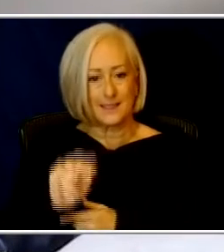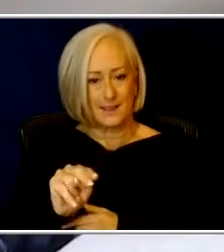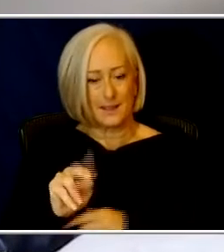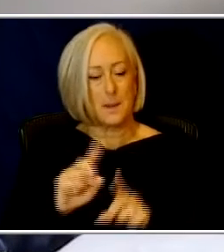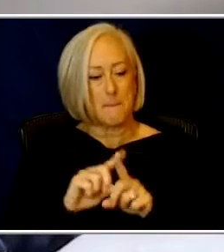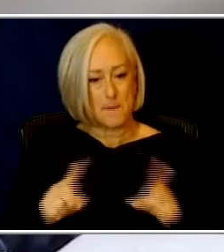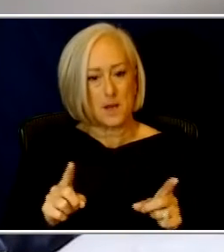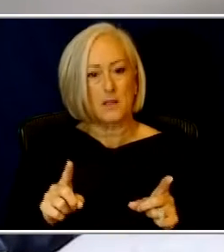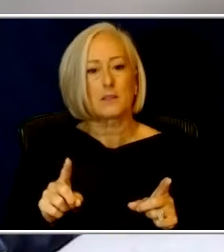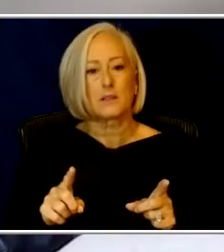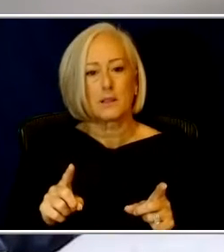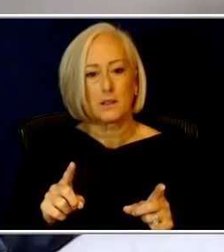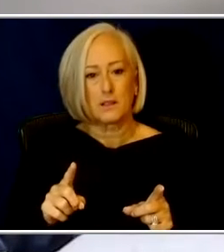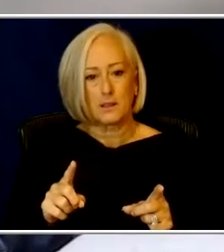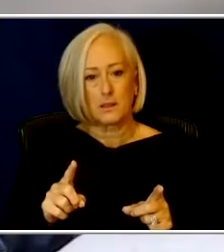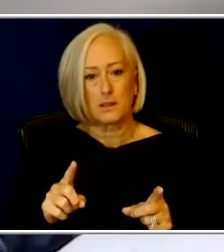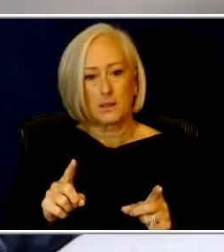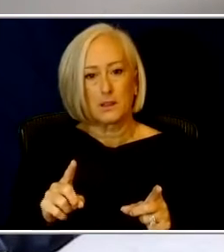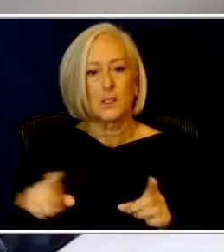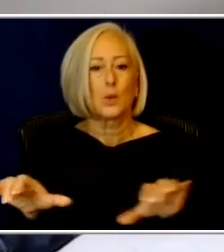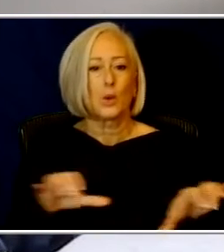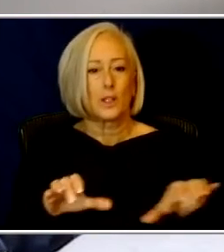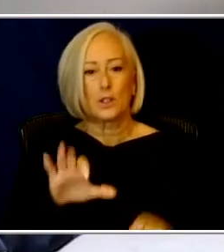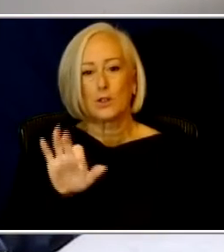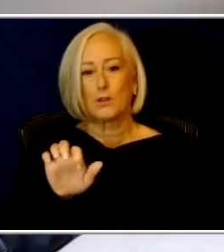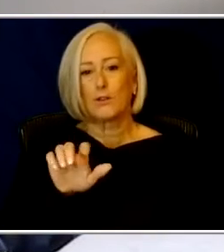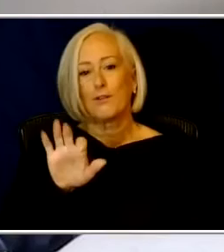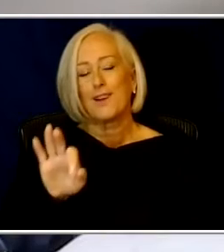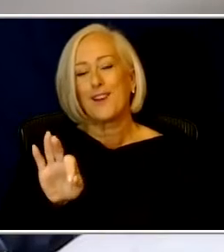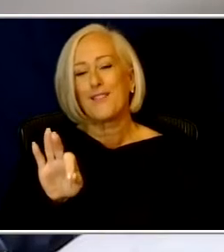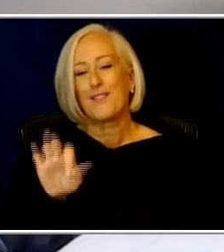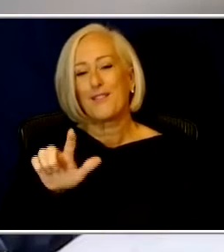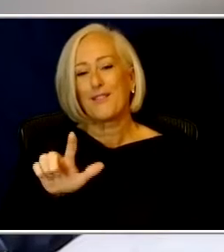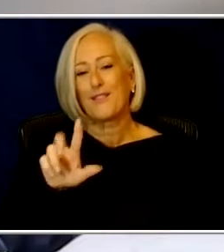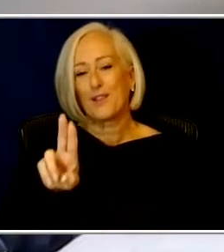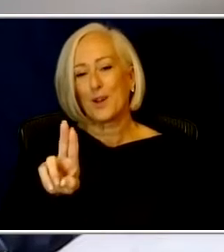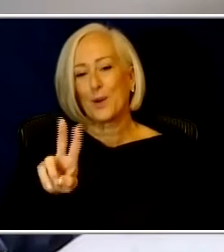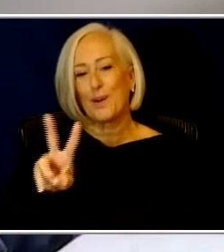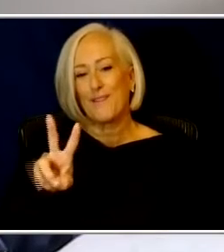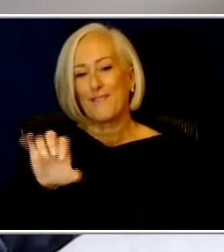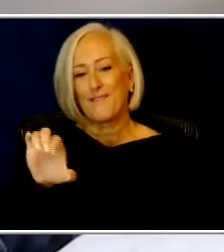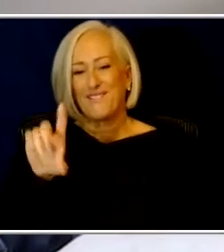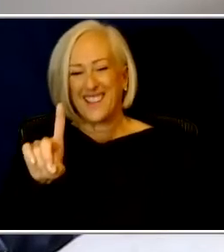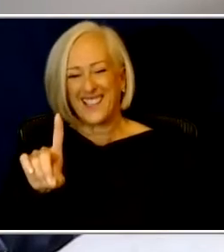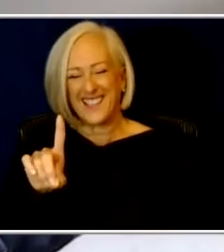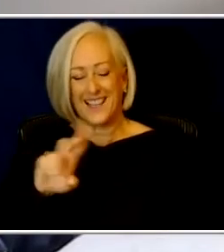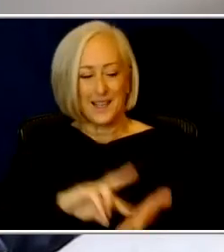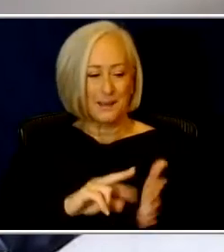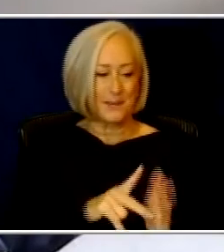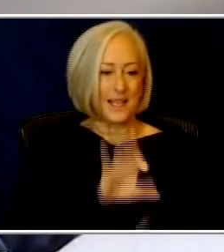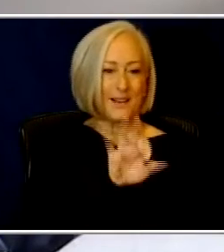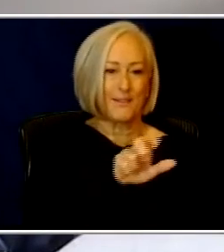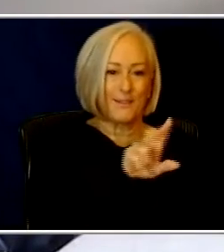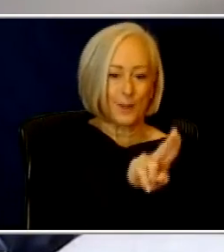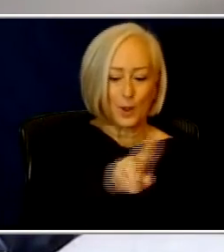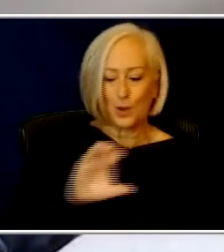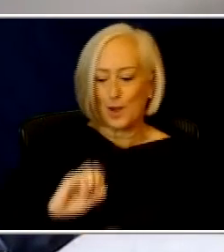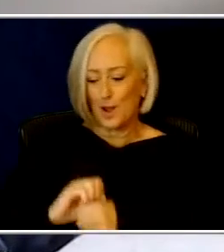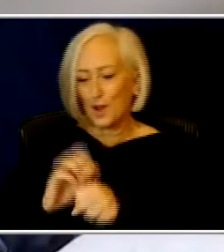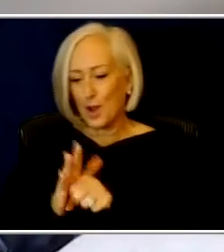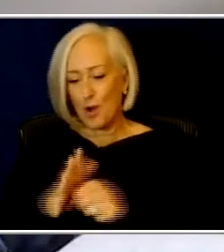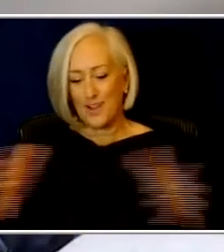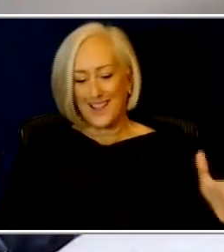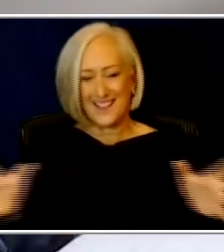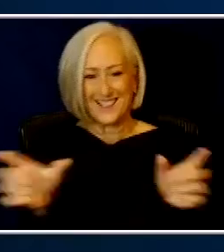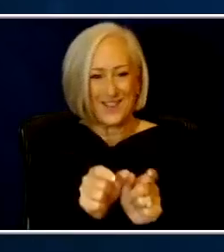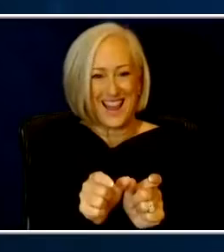doing we call it FluVid, the flu and COVID together, trying to, did you like